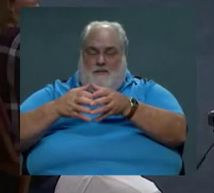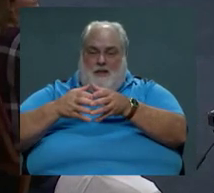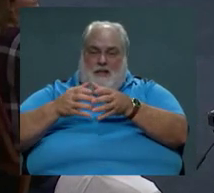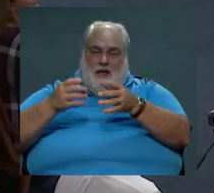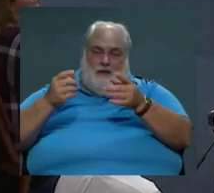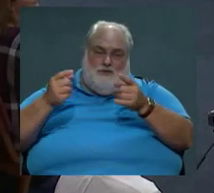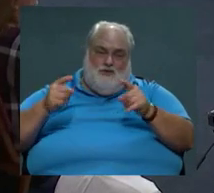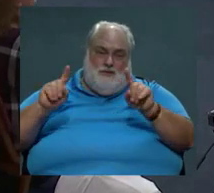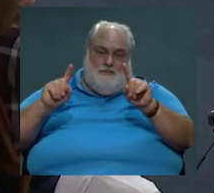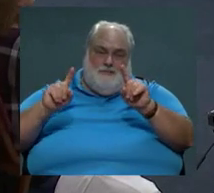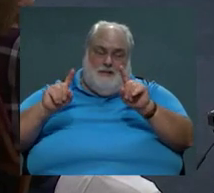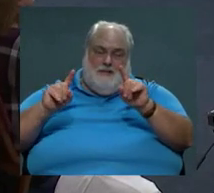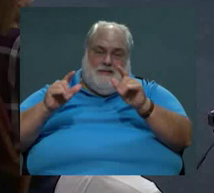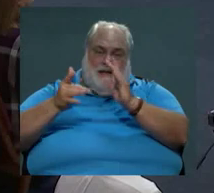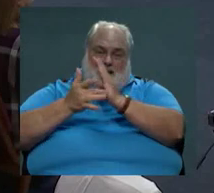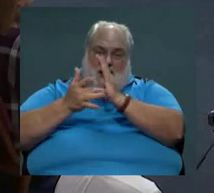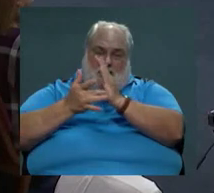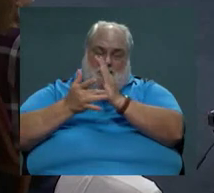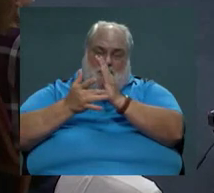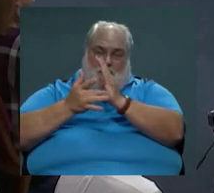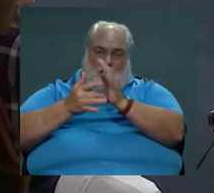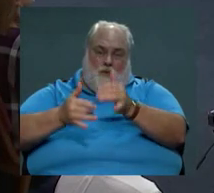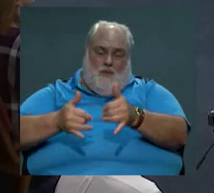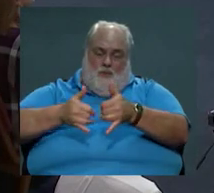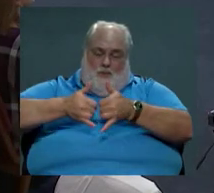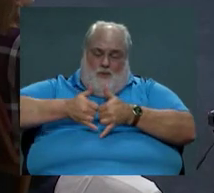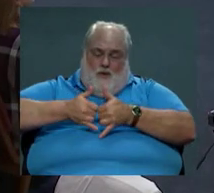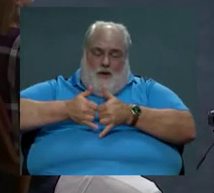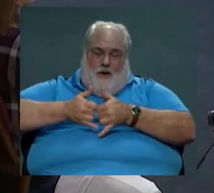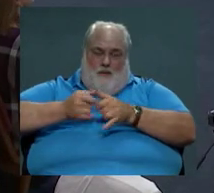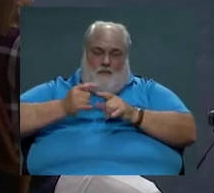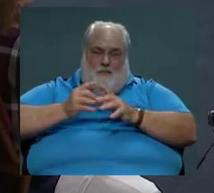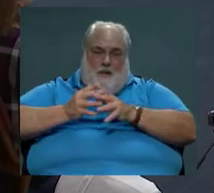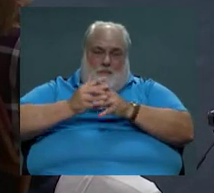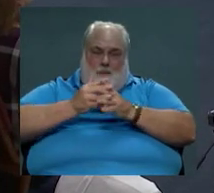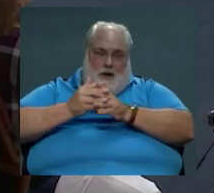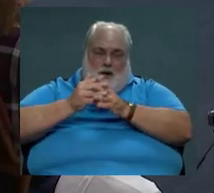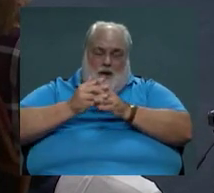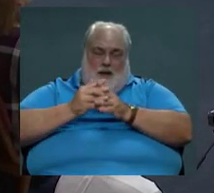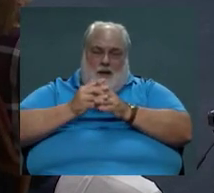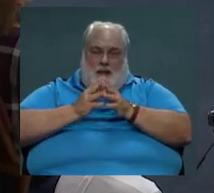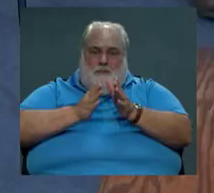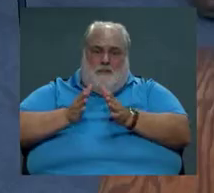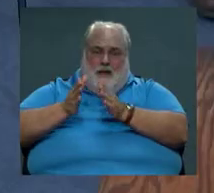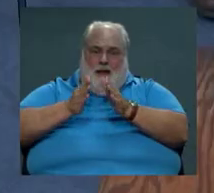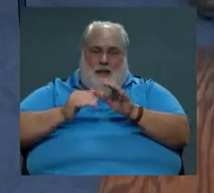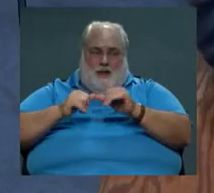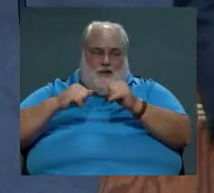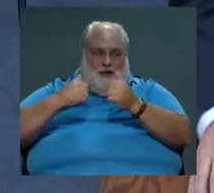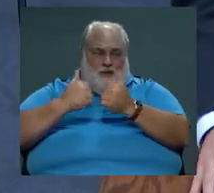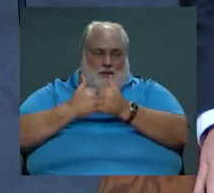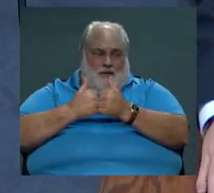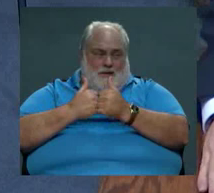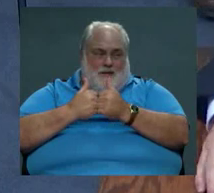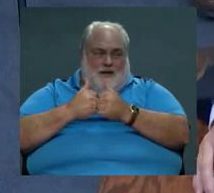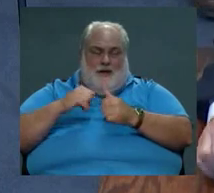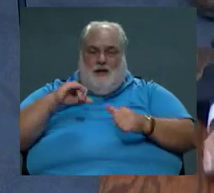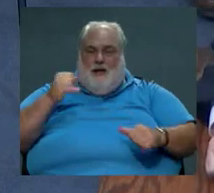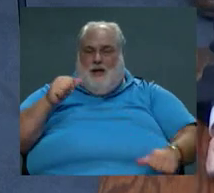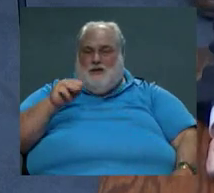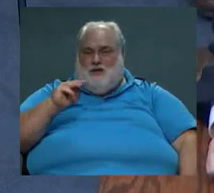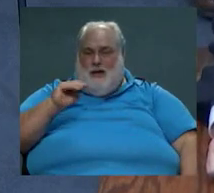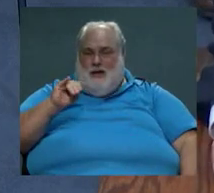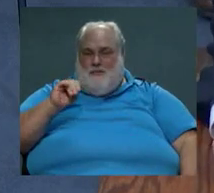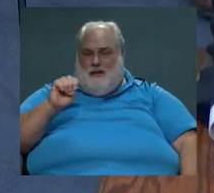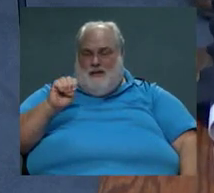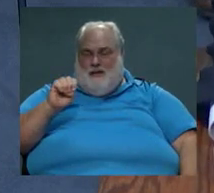that we have won from the Arkansas chapter of the American Planning Association. Jamie? Mayor, Vice Members of the Board, thank